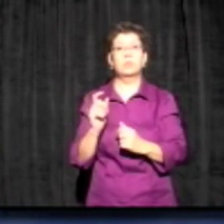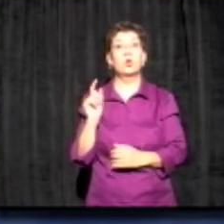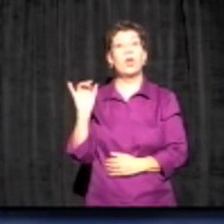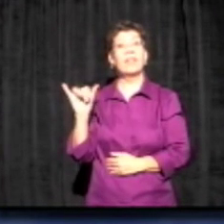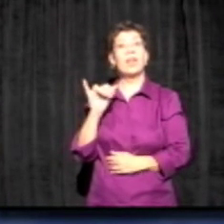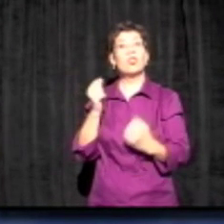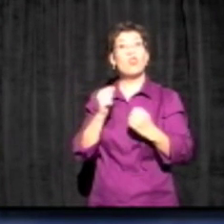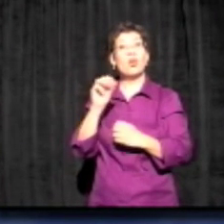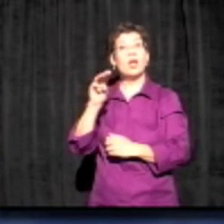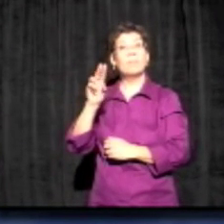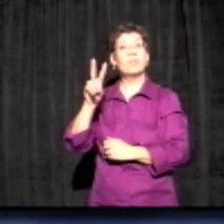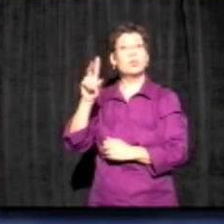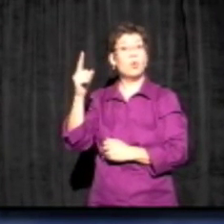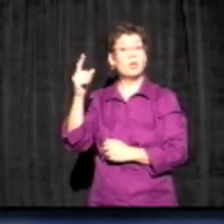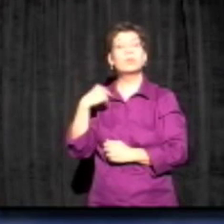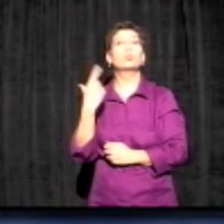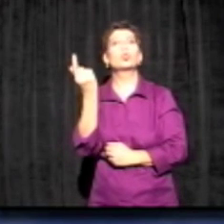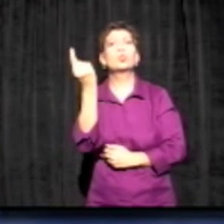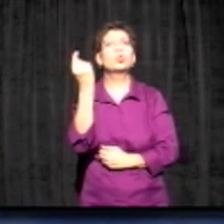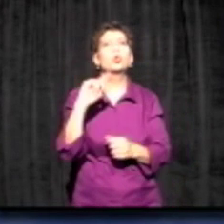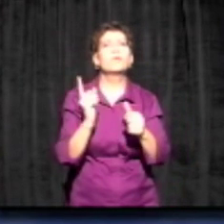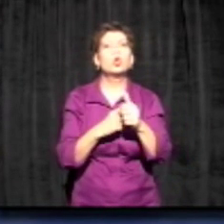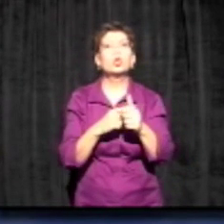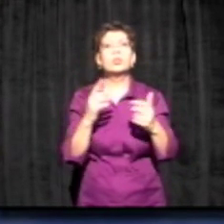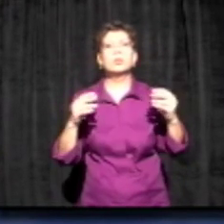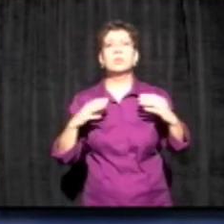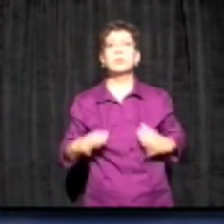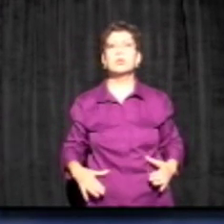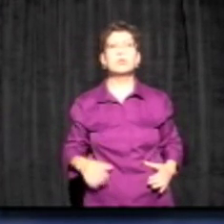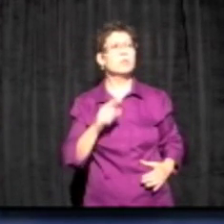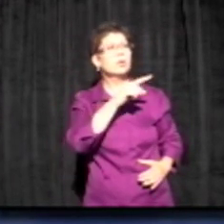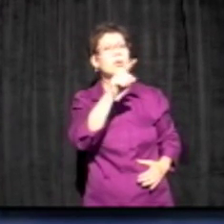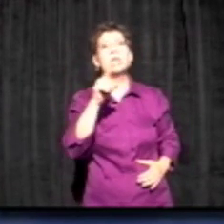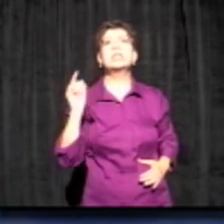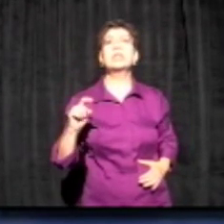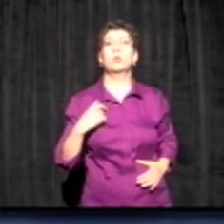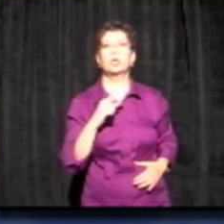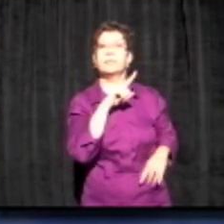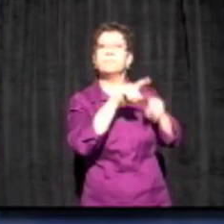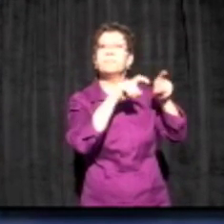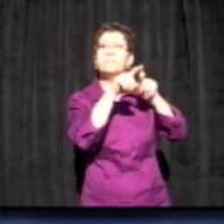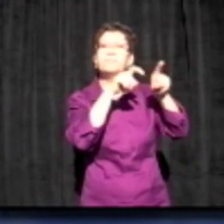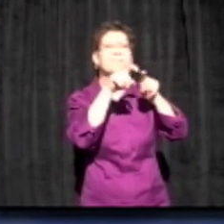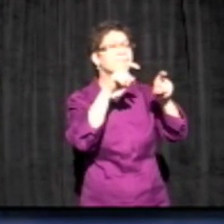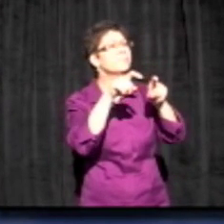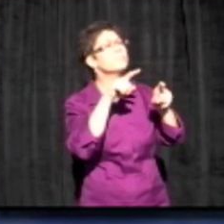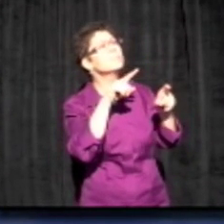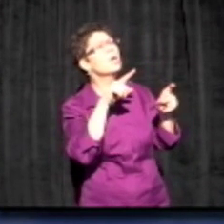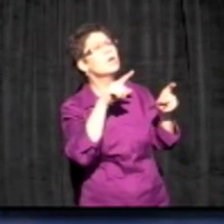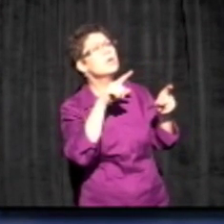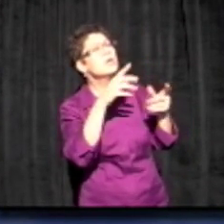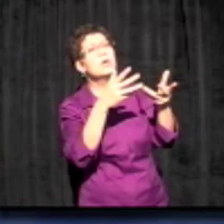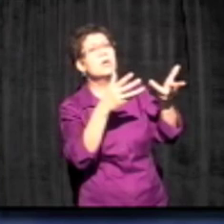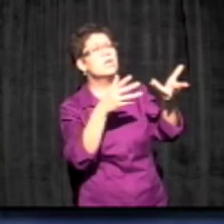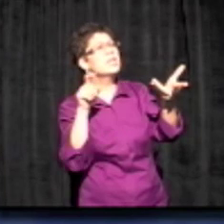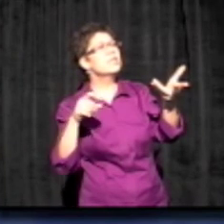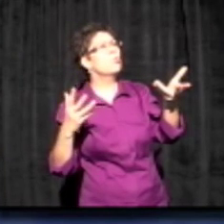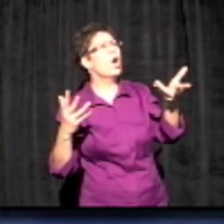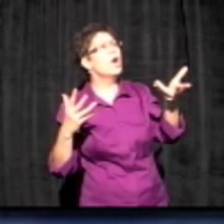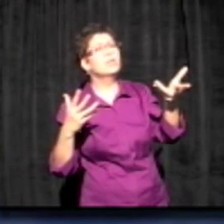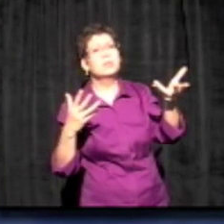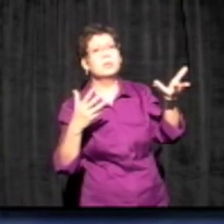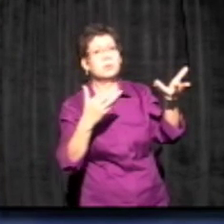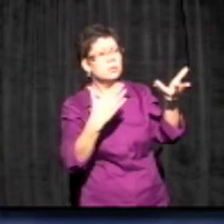vehicle by talking to the consumer, and we asked them what it was that they really needed